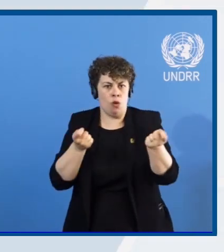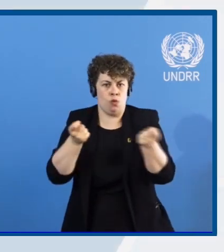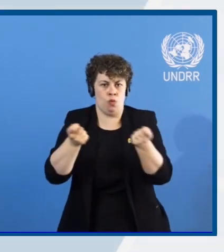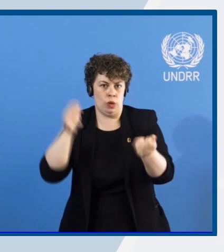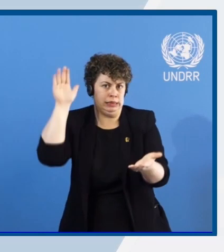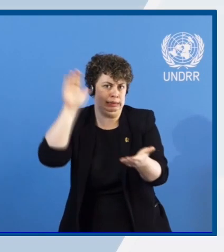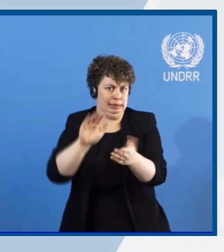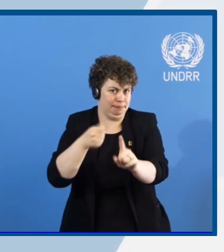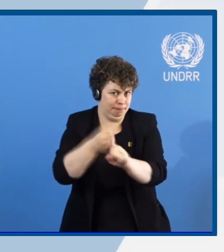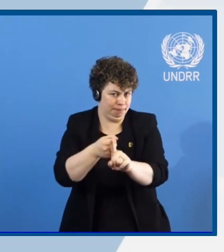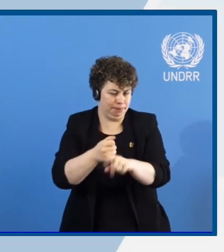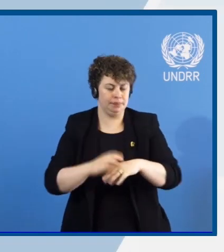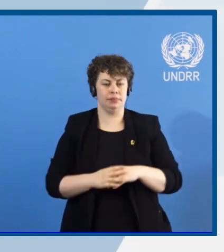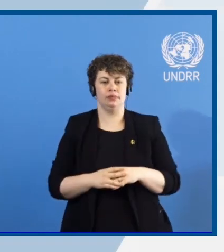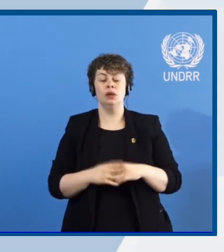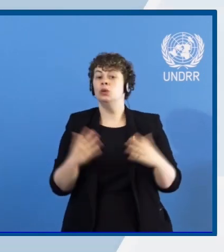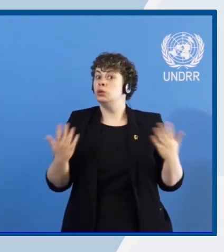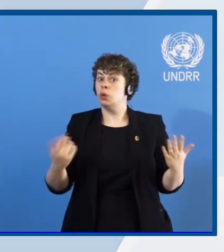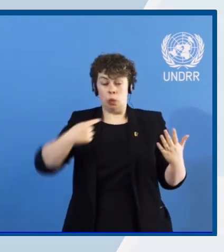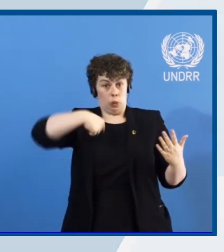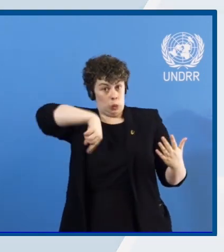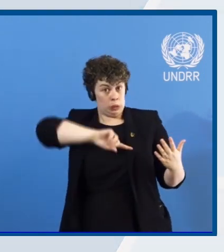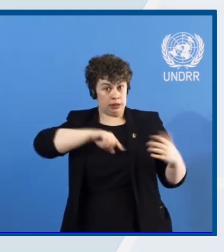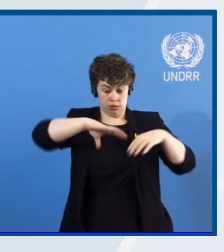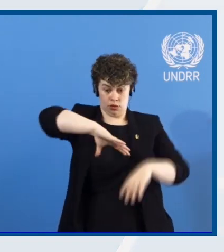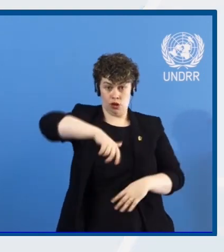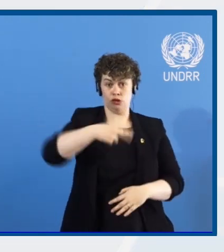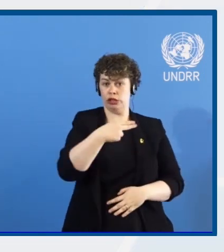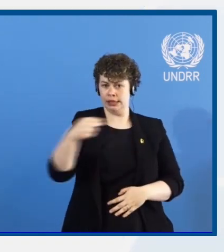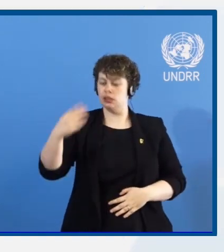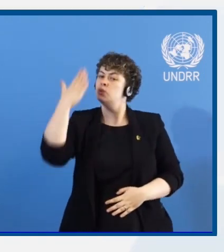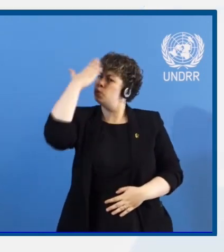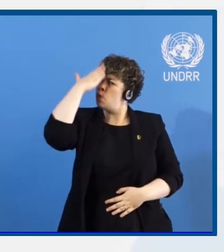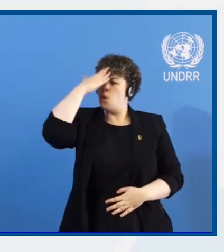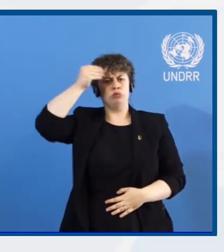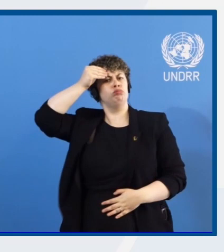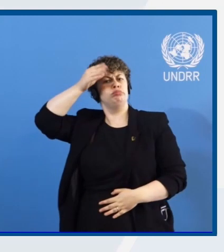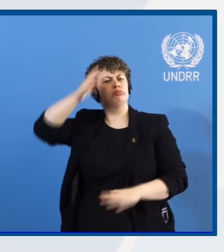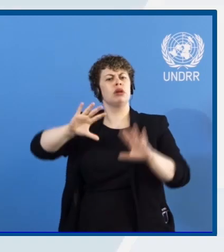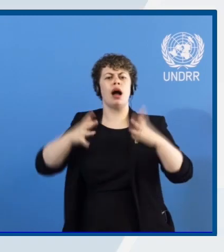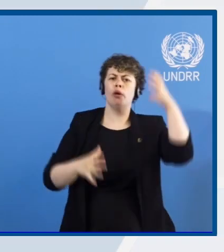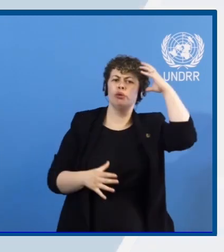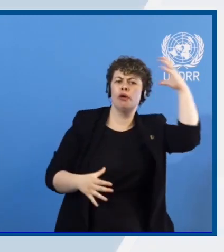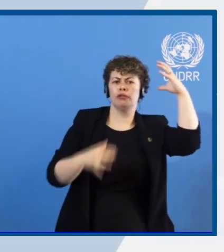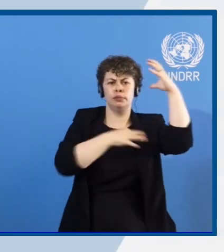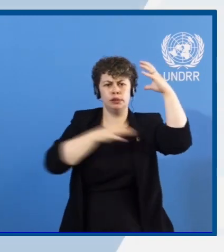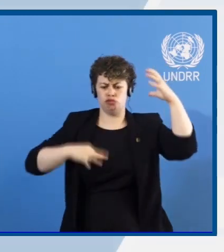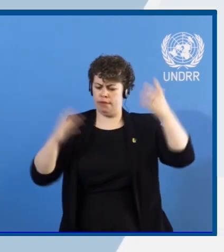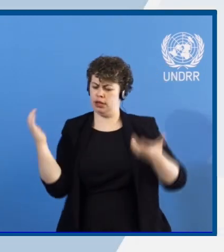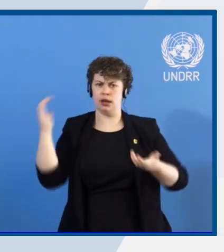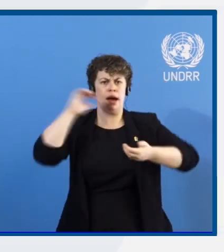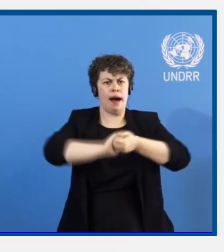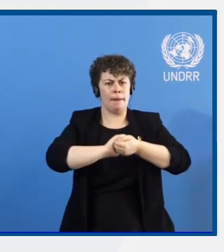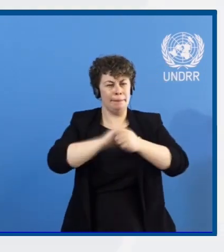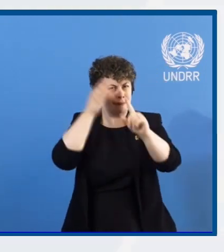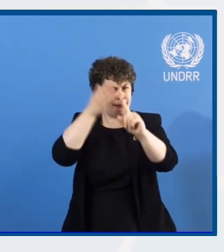Therefore, Indonesia offers knowledge of co-production on disaster risk reduction and climate change agreement,